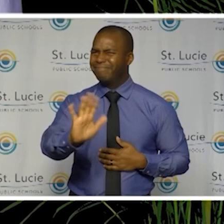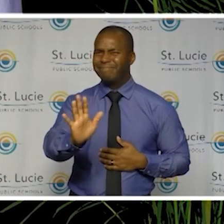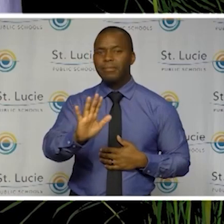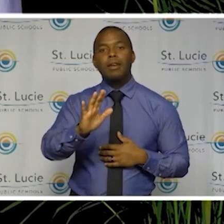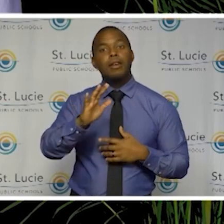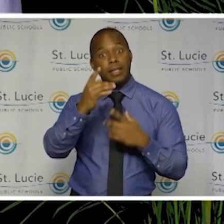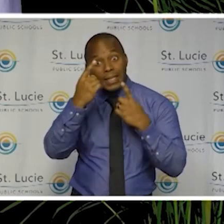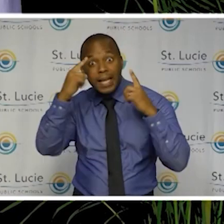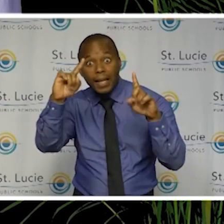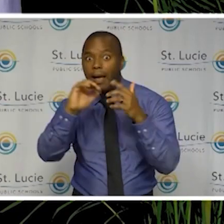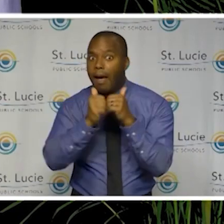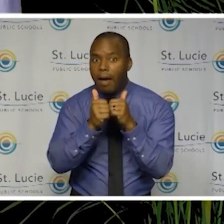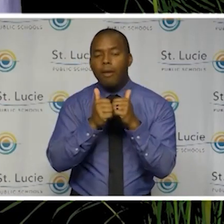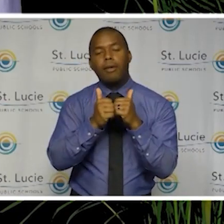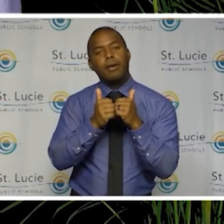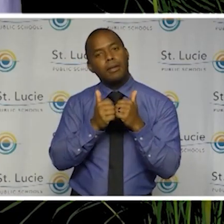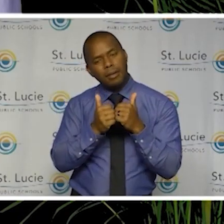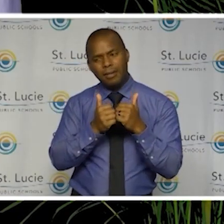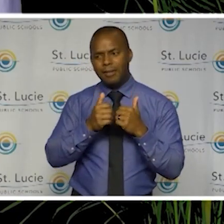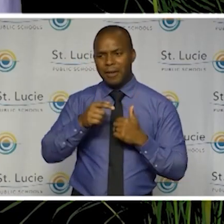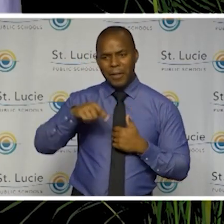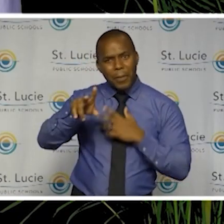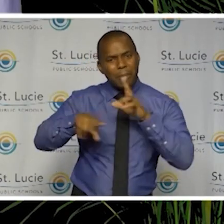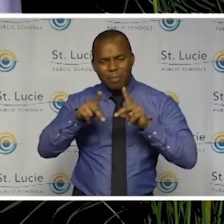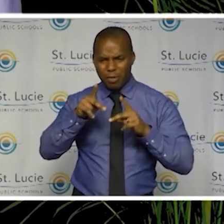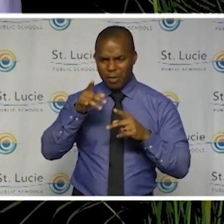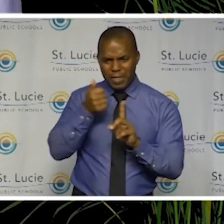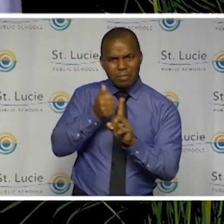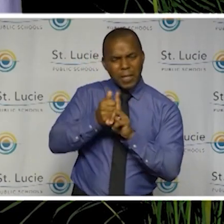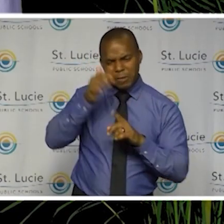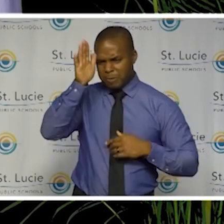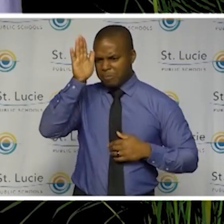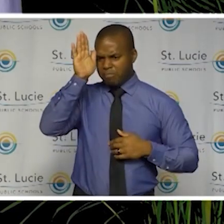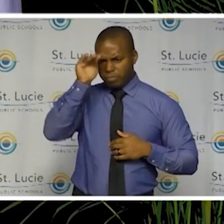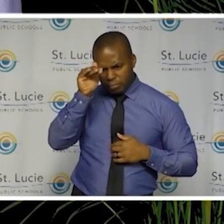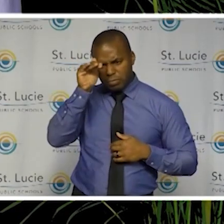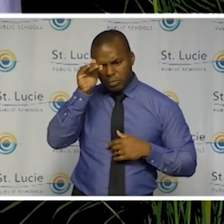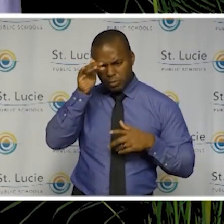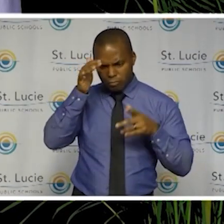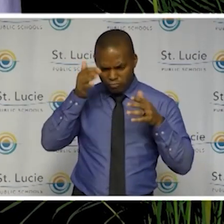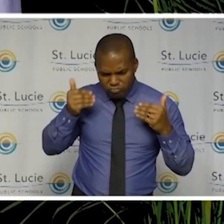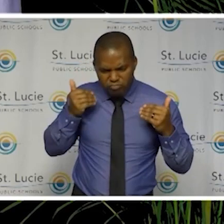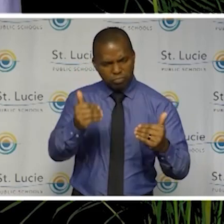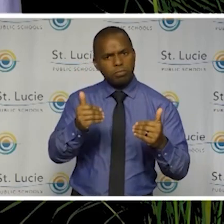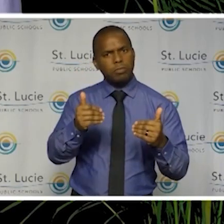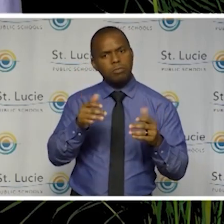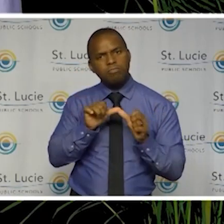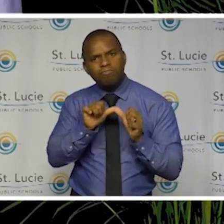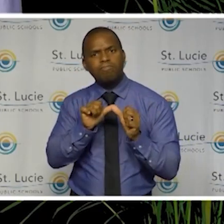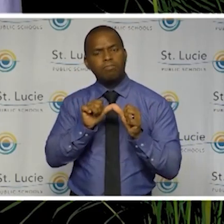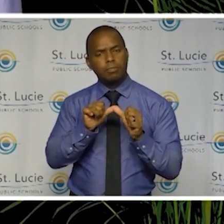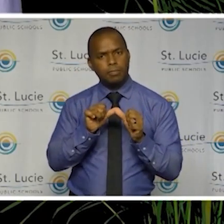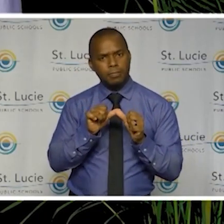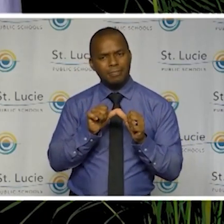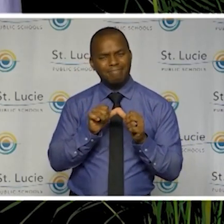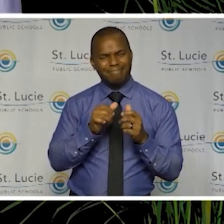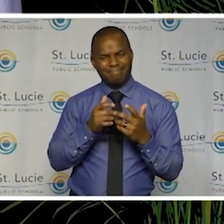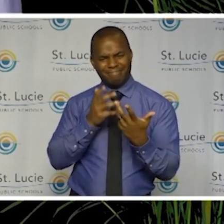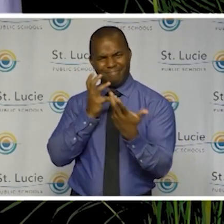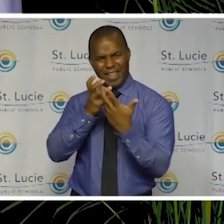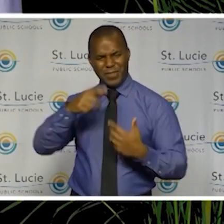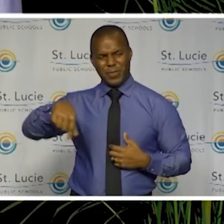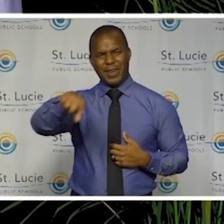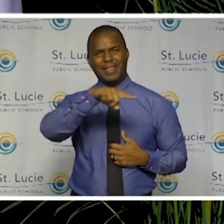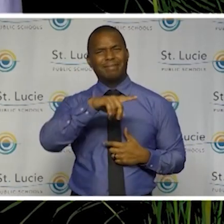but success is the result of the discipline required to get it done. So, what does this have to do with you,